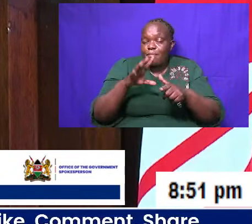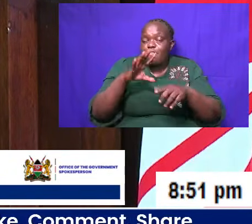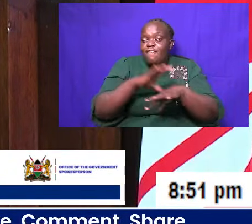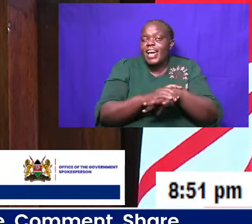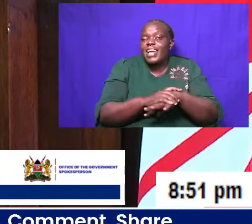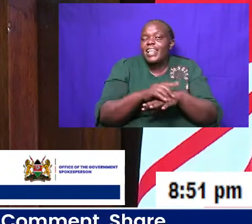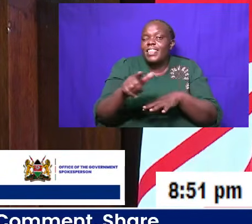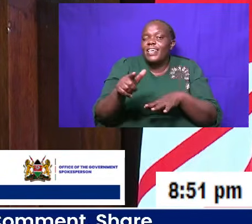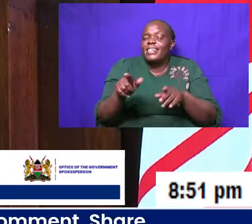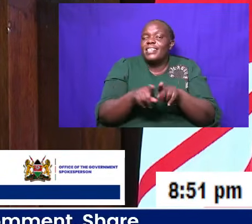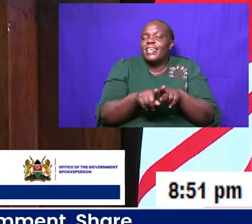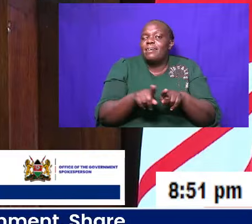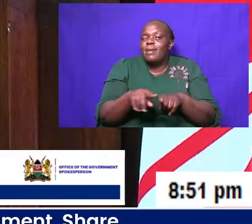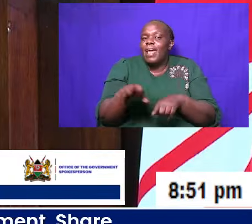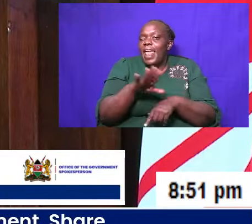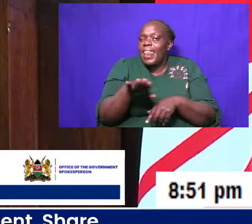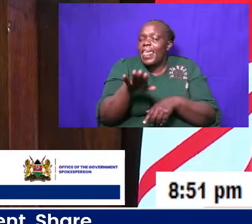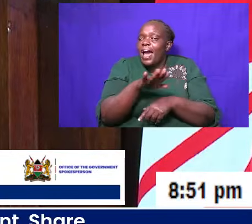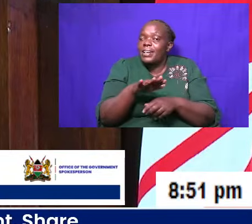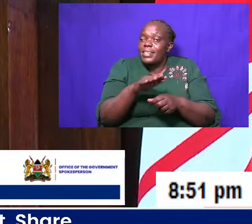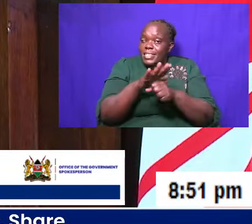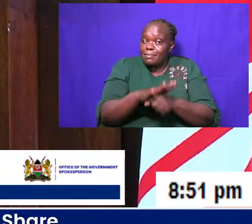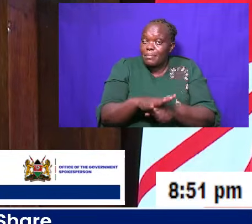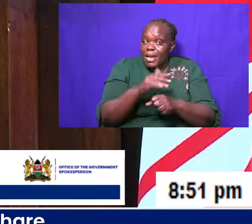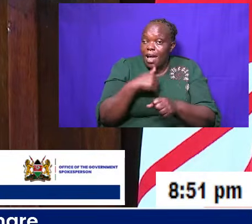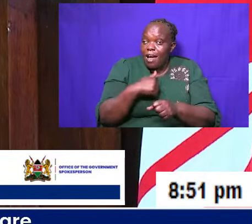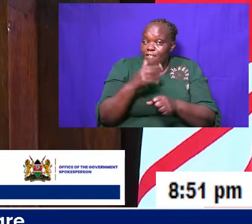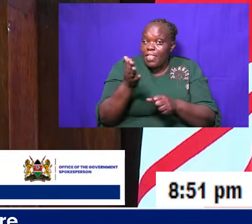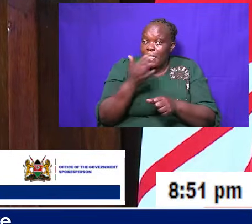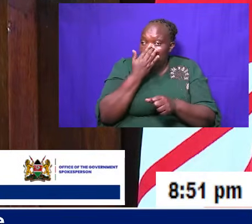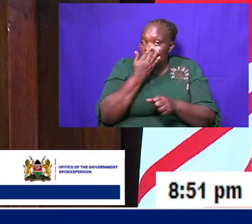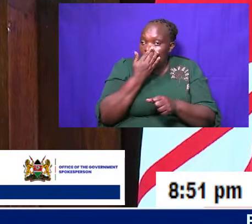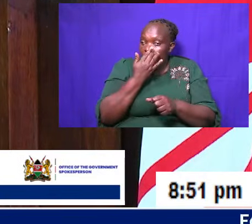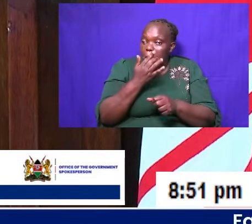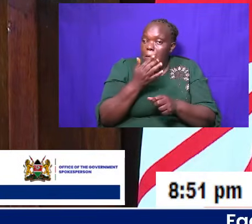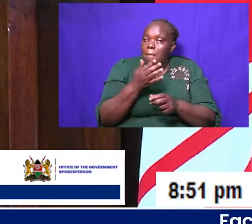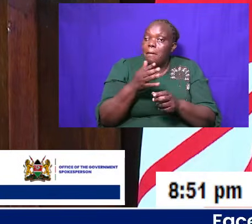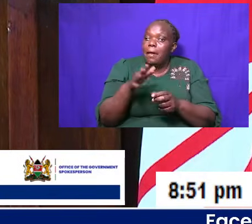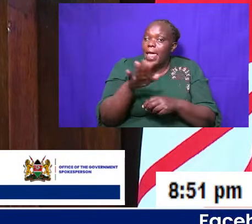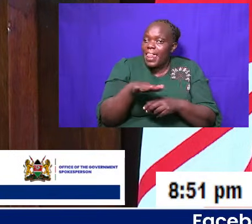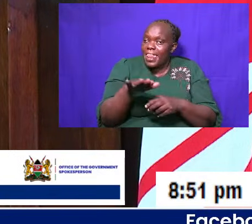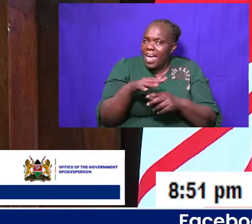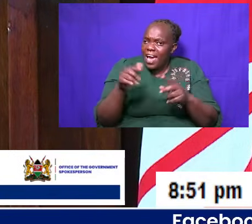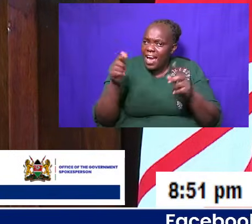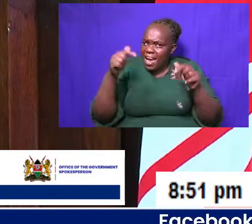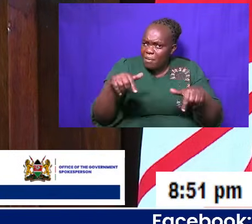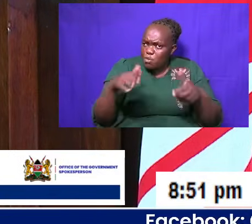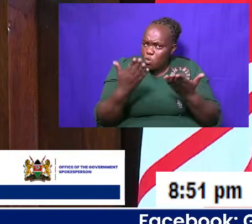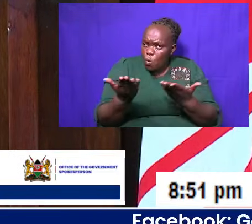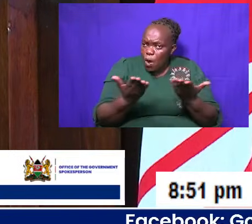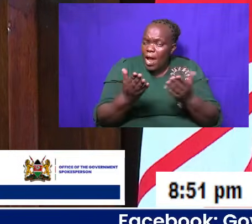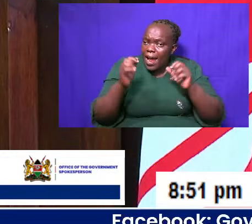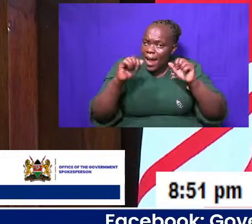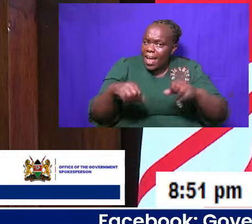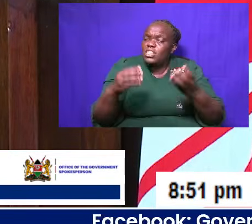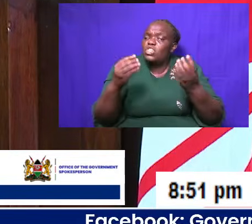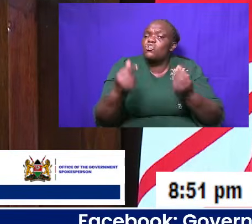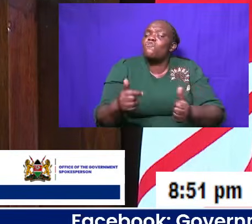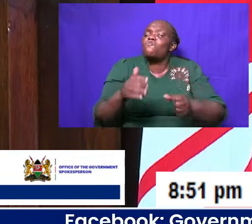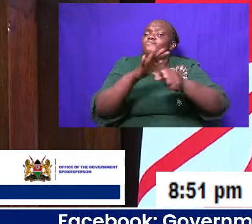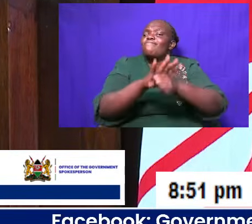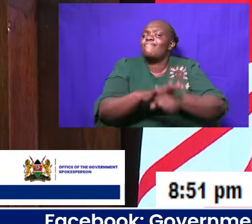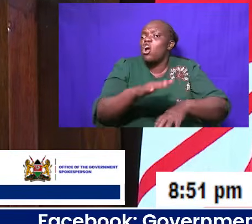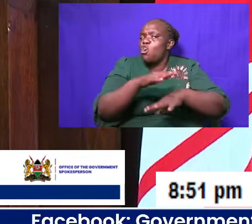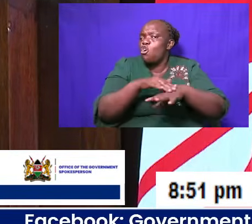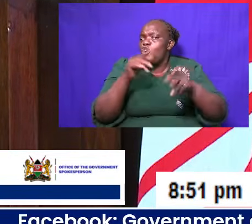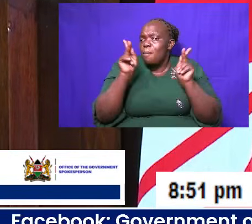that there are elements of discrimination, elements where we come in, we are able to summon, we